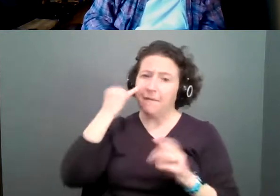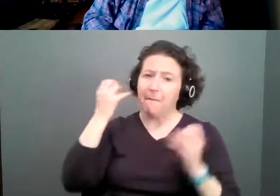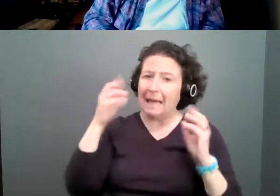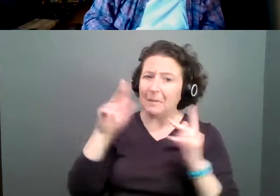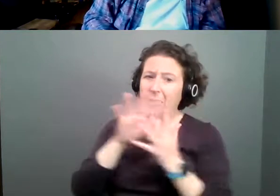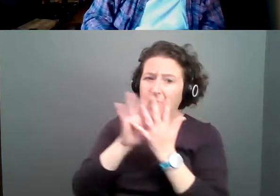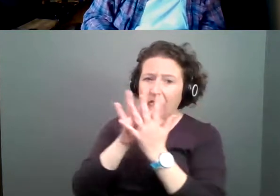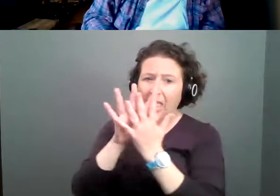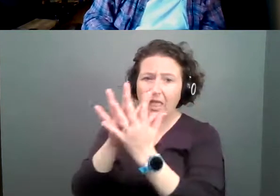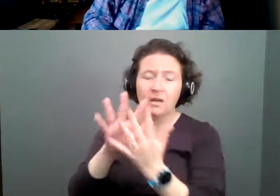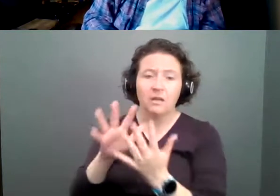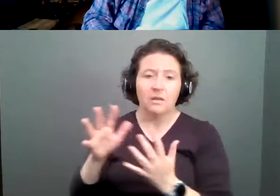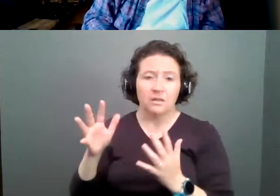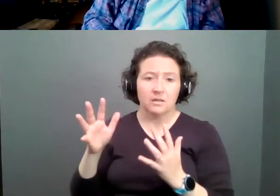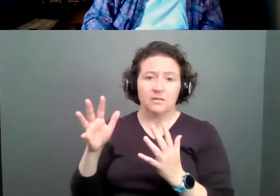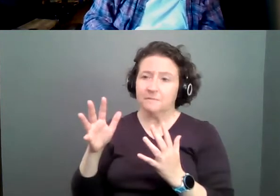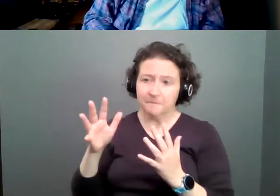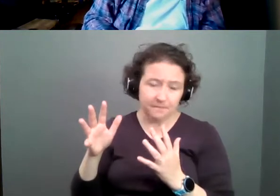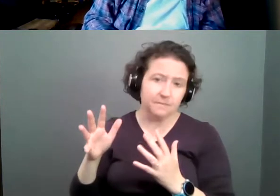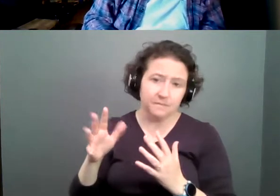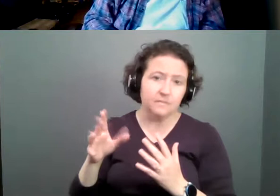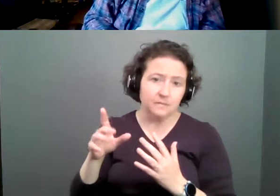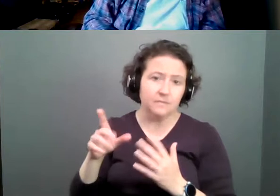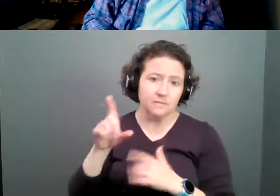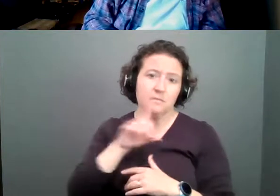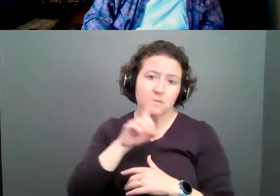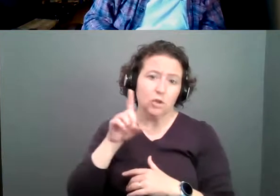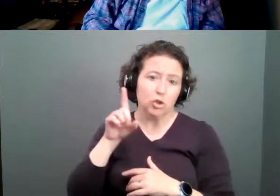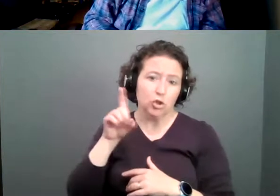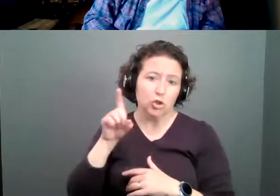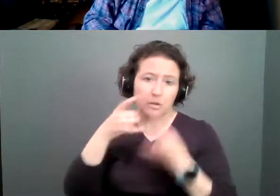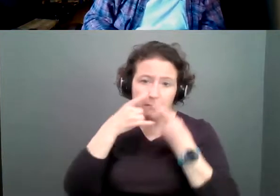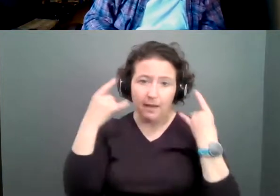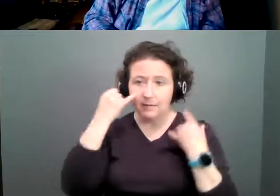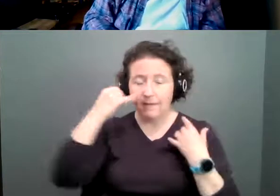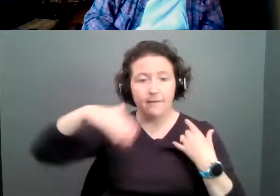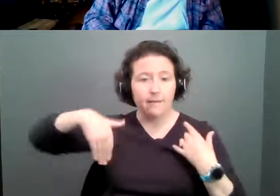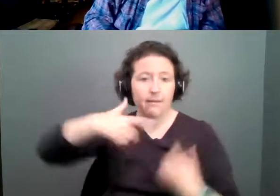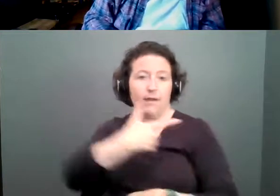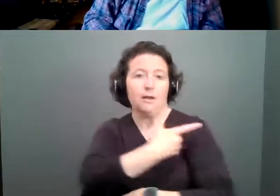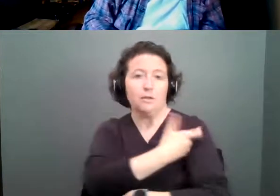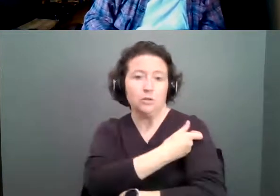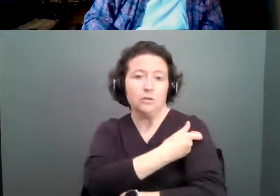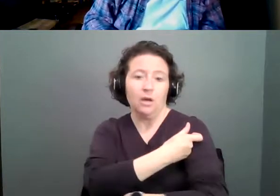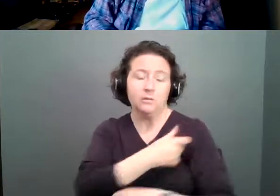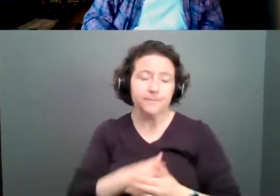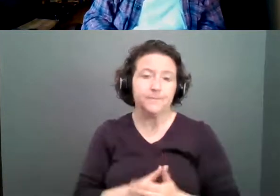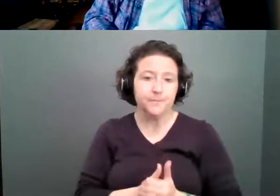situations, where masking of people who have not been immunized should